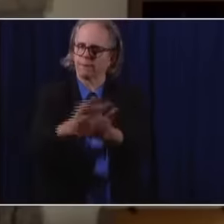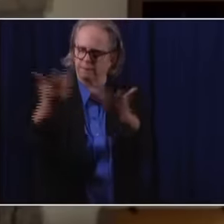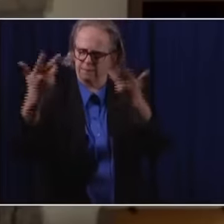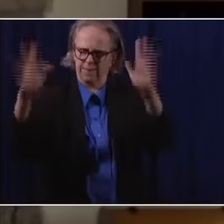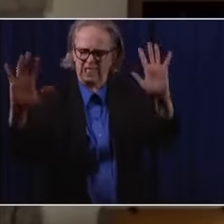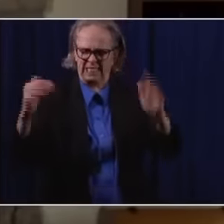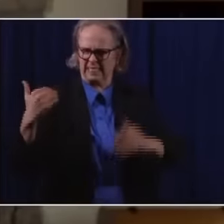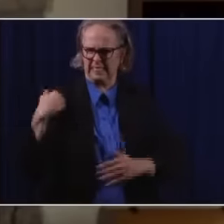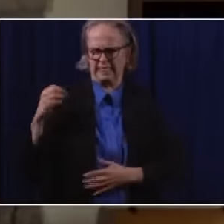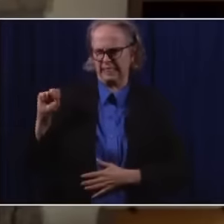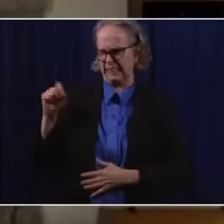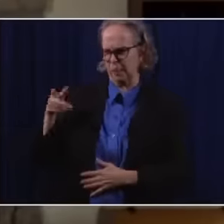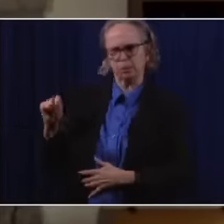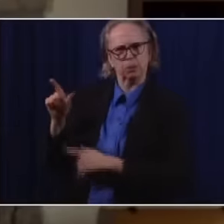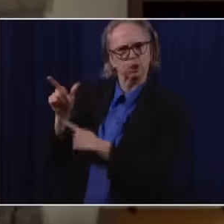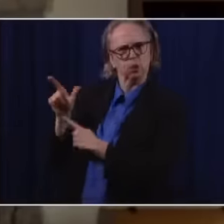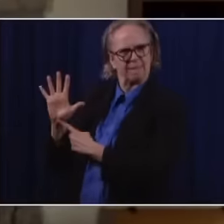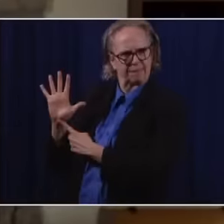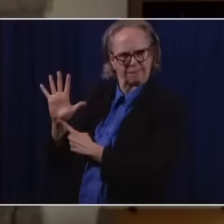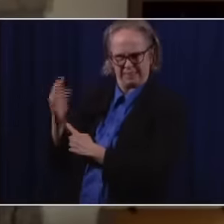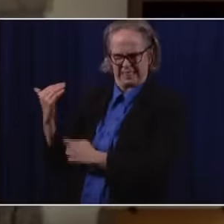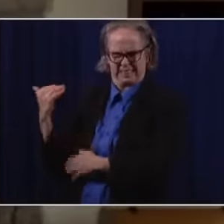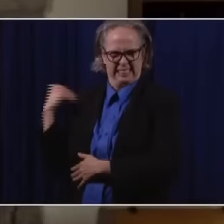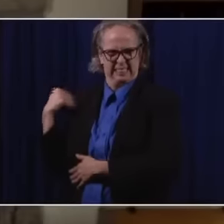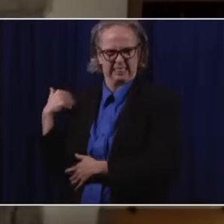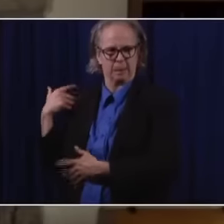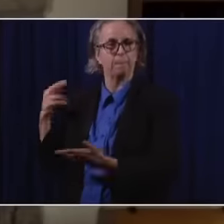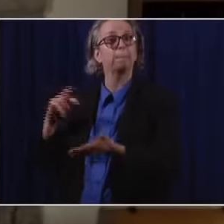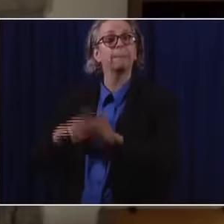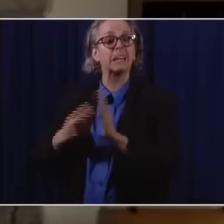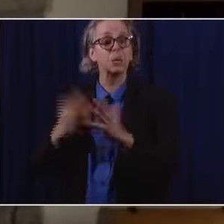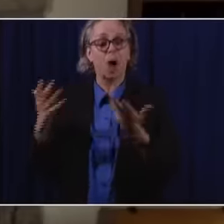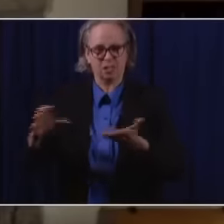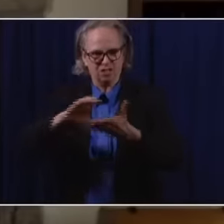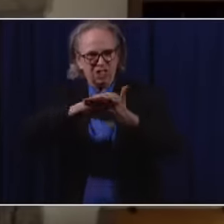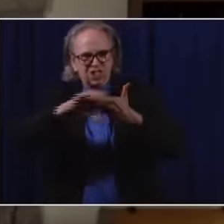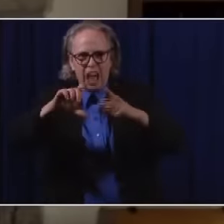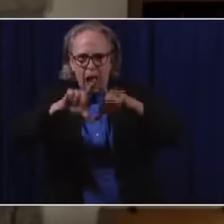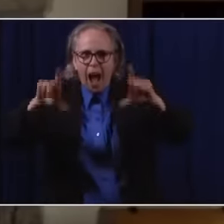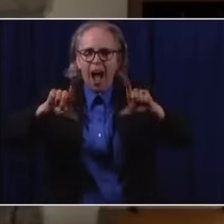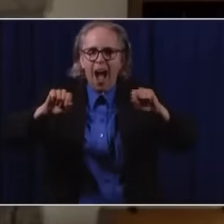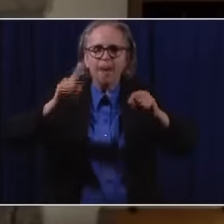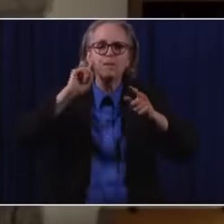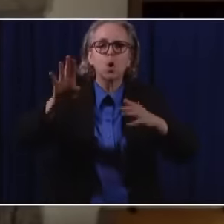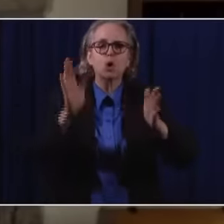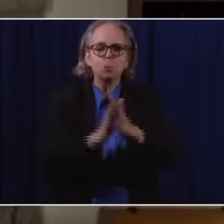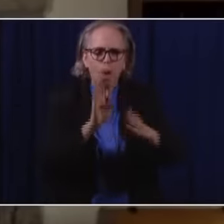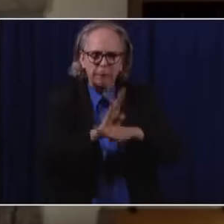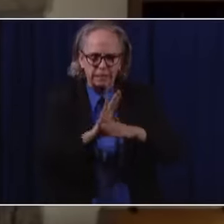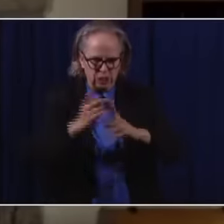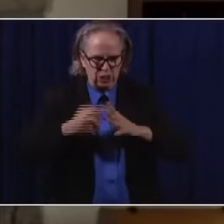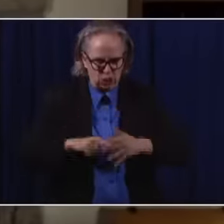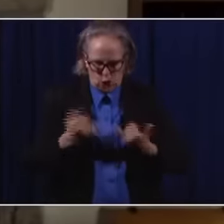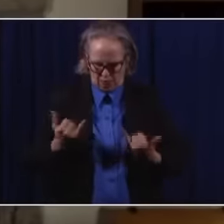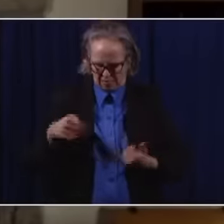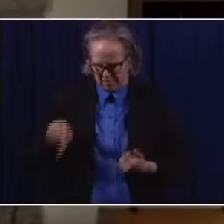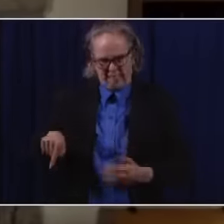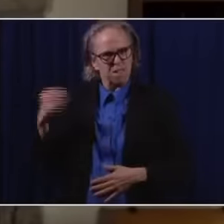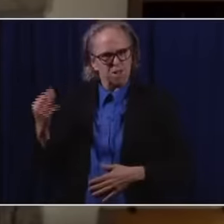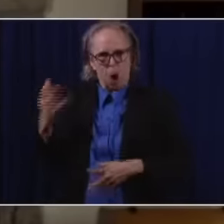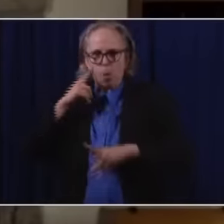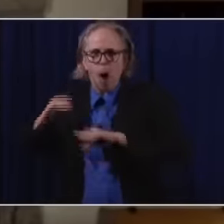25th. Those checks will be mailed to employers beginning, I believe, on Friday. The final dividend amount will